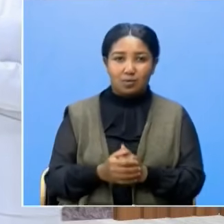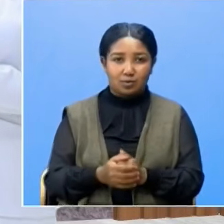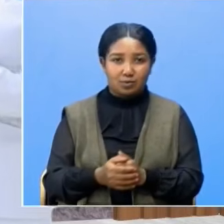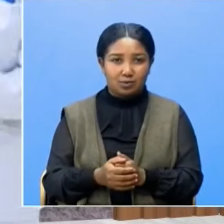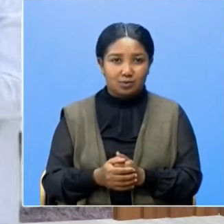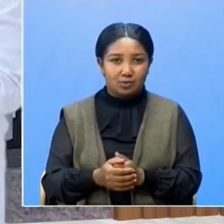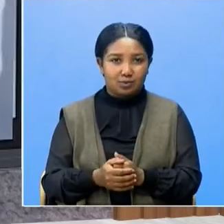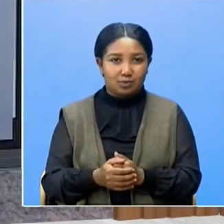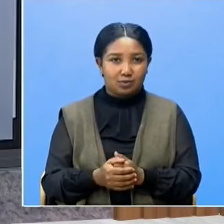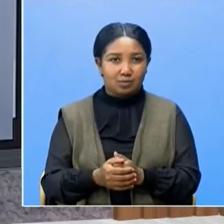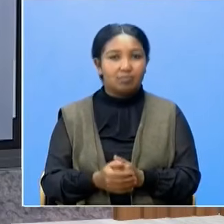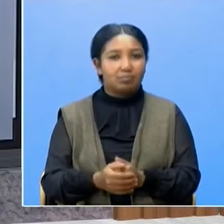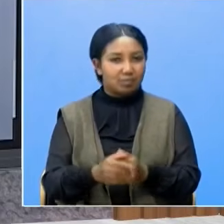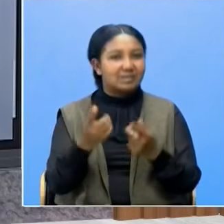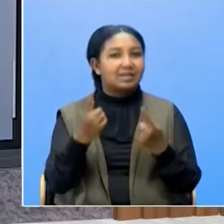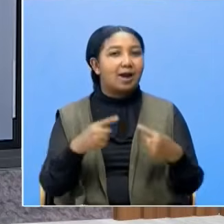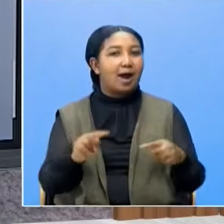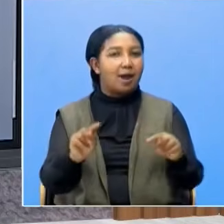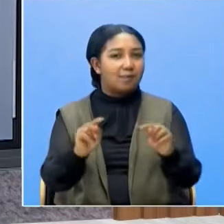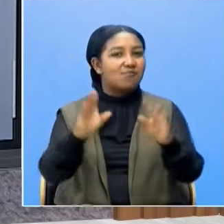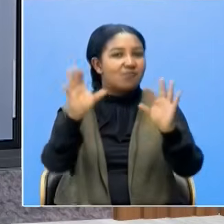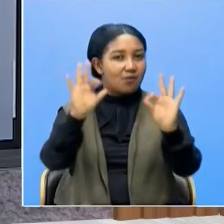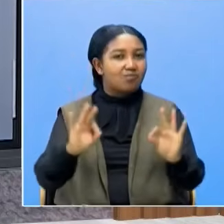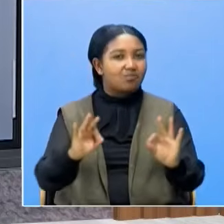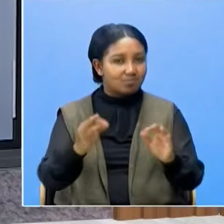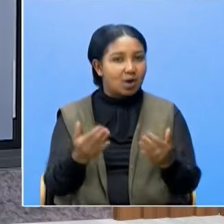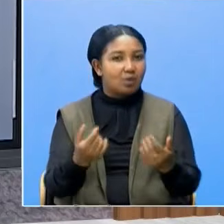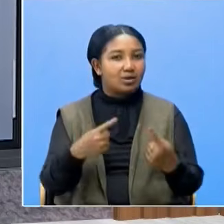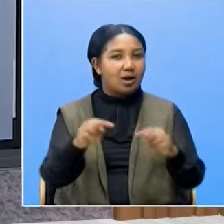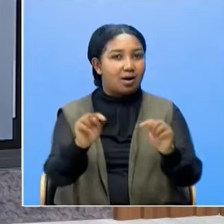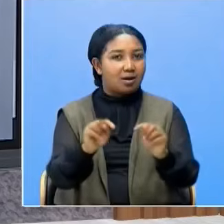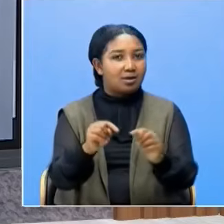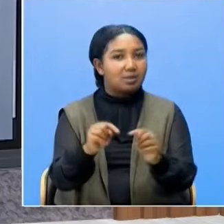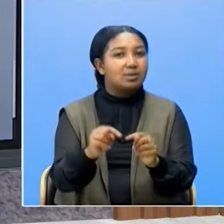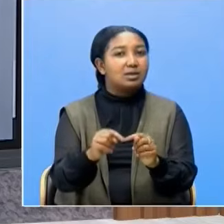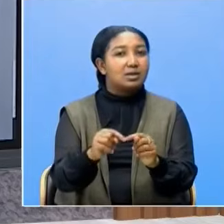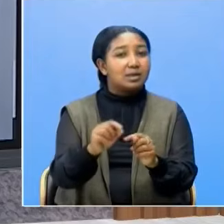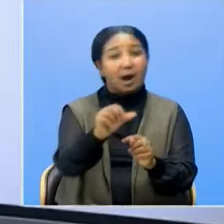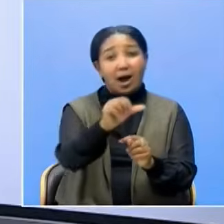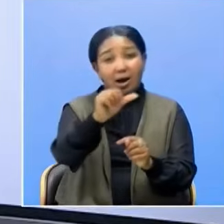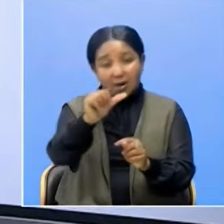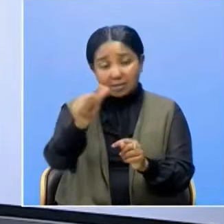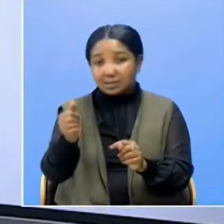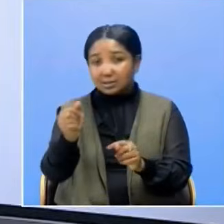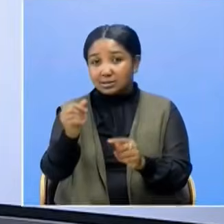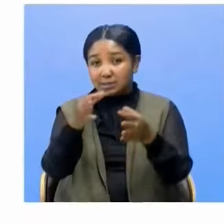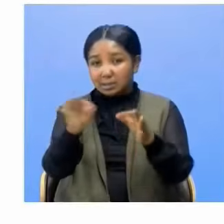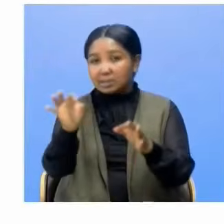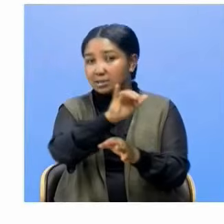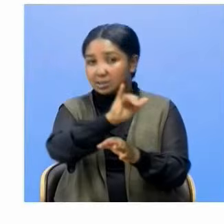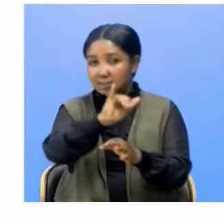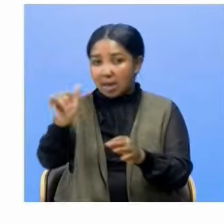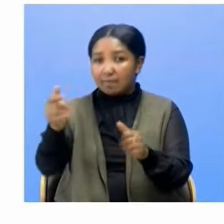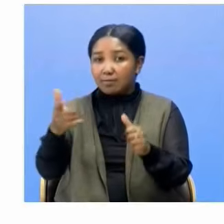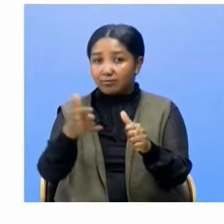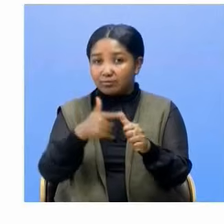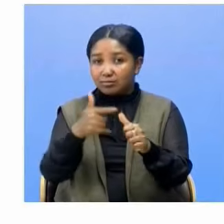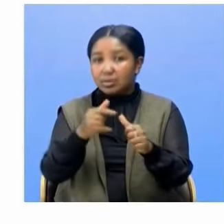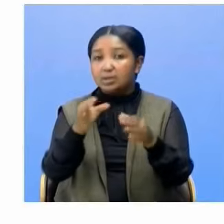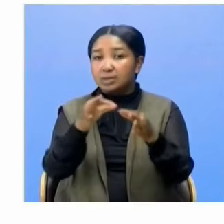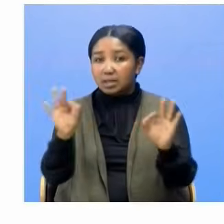Yeah? Let's try, all right? As usual, like any other sentences, a sentence begins with